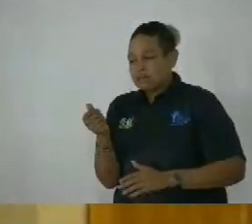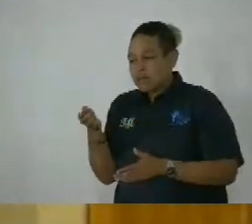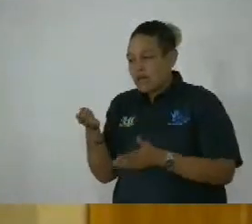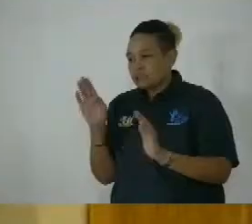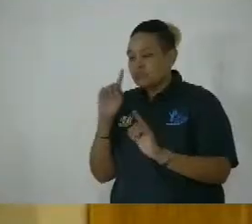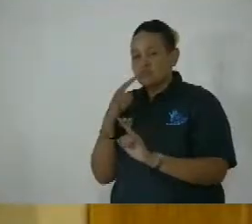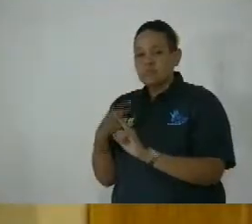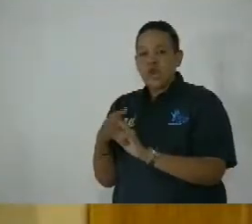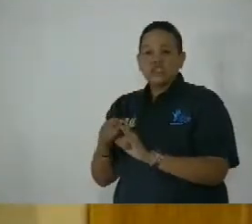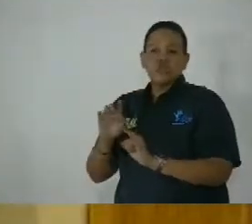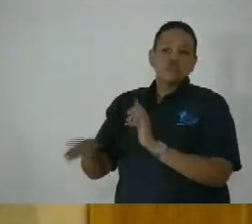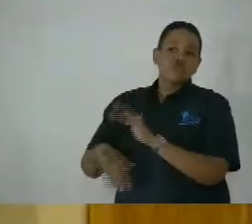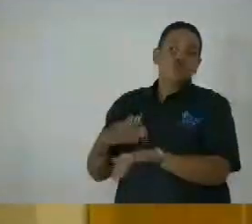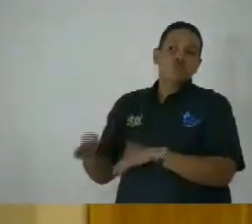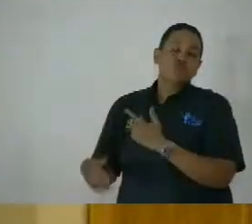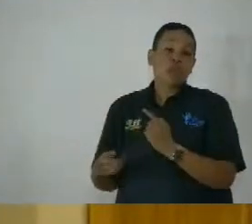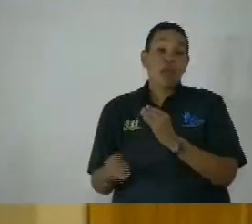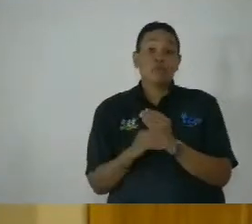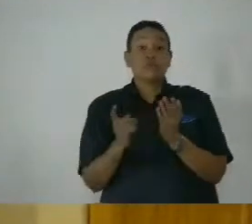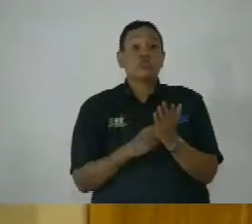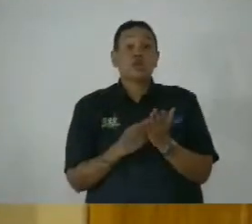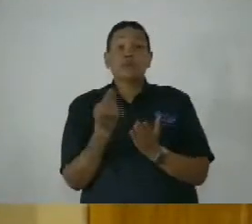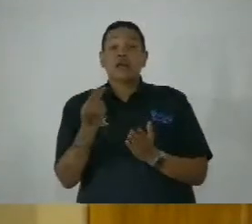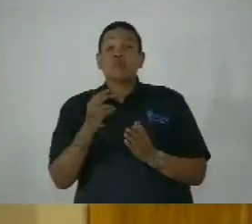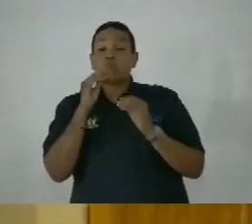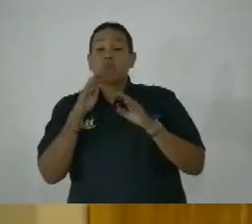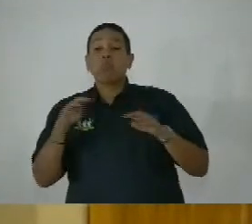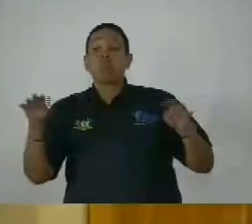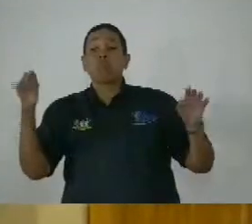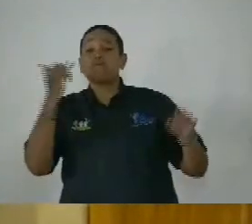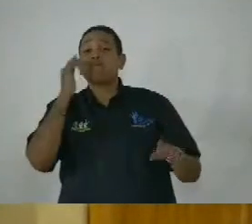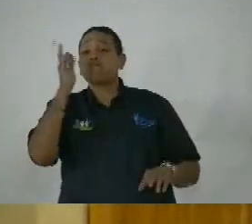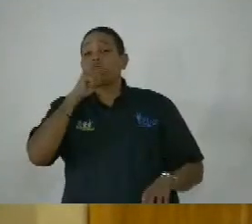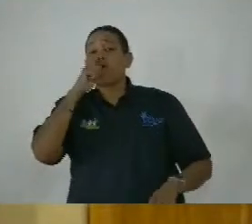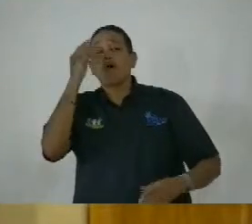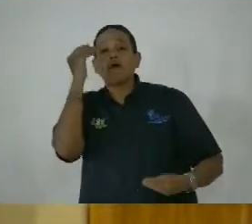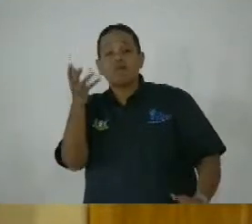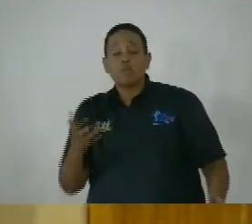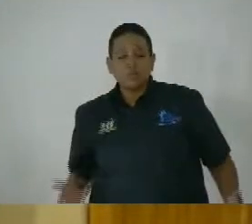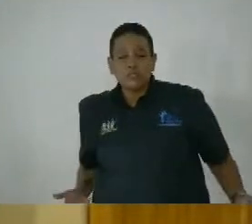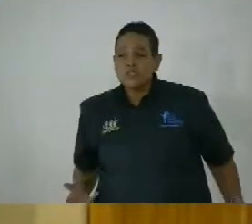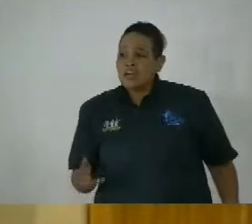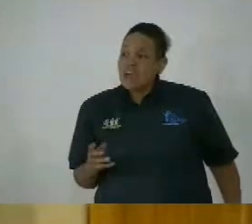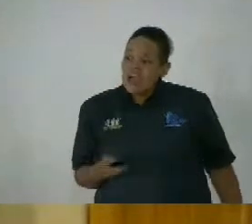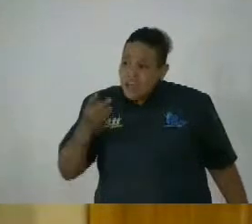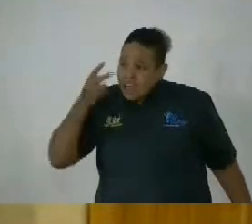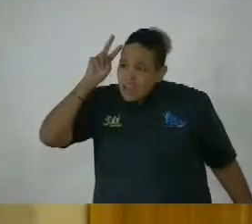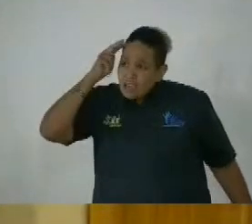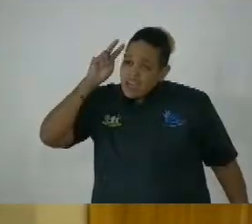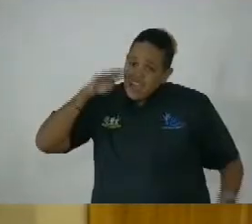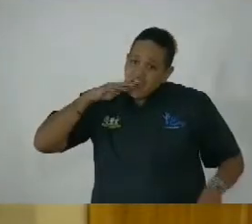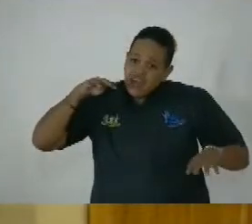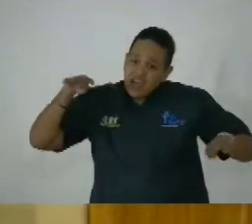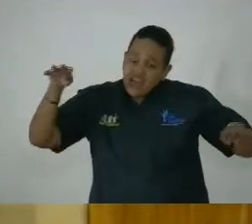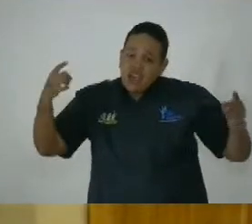positive. In some cases, they may even spread misinformation. That is